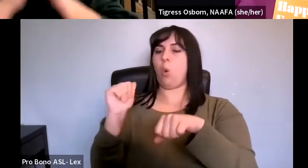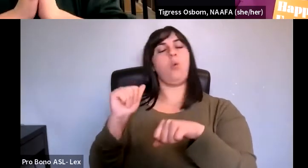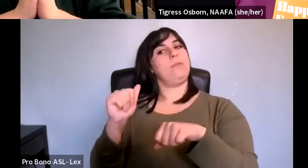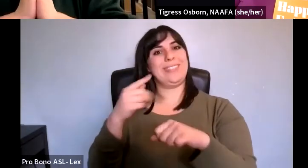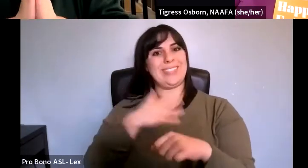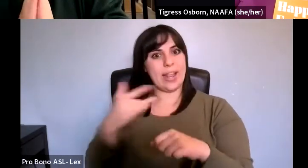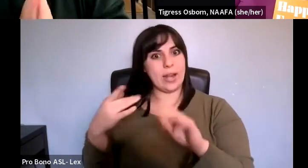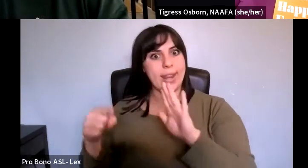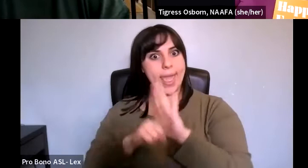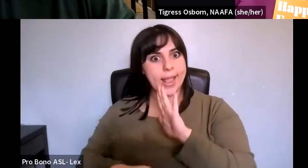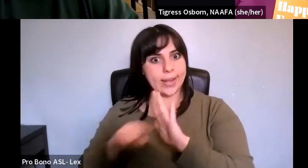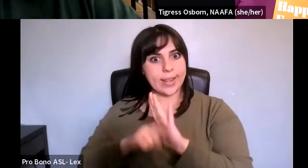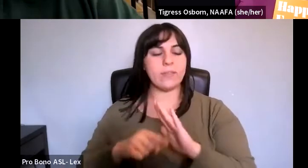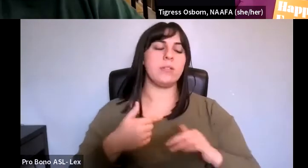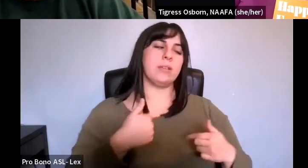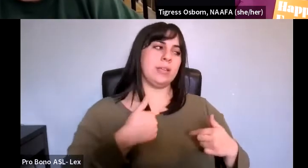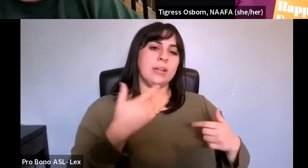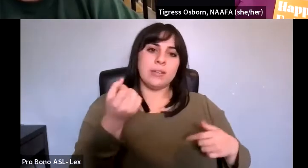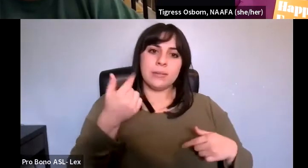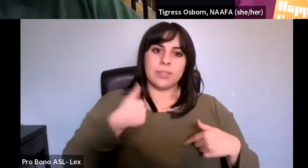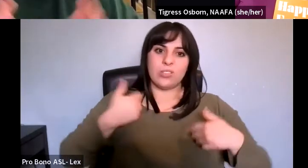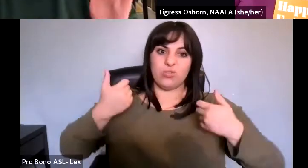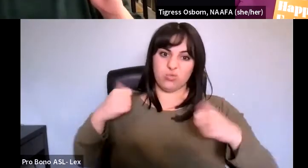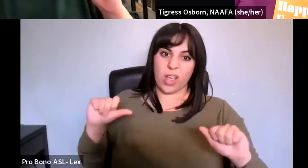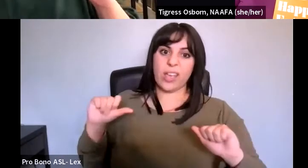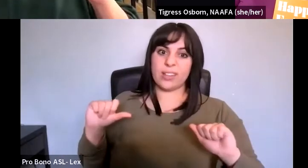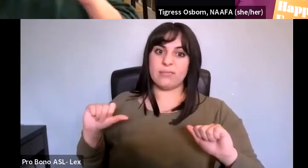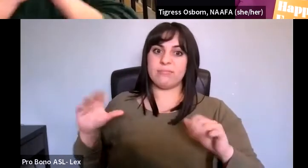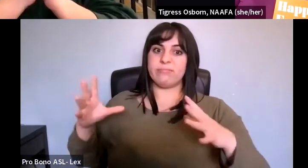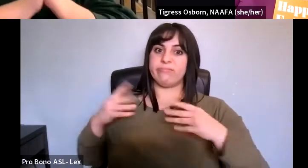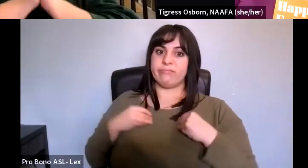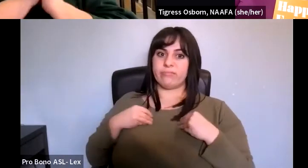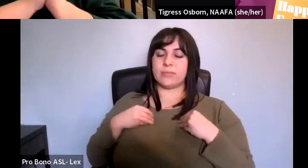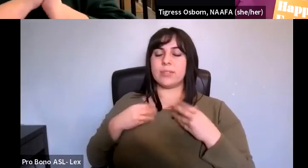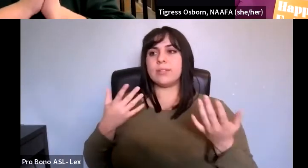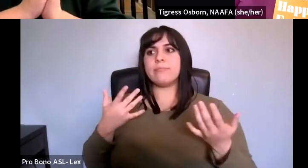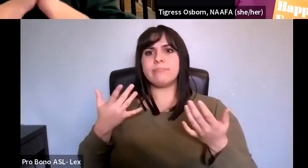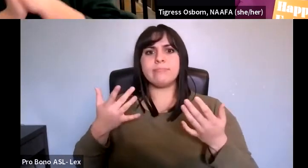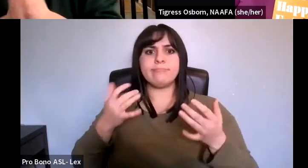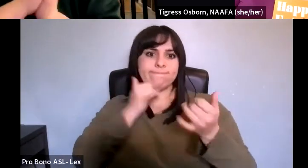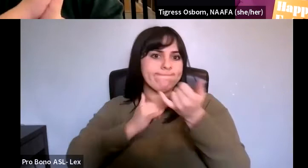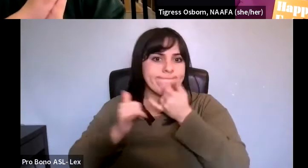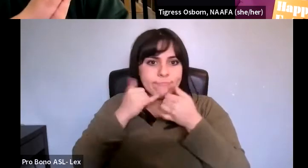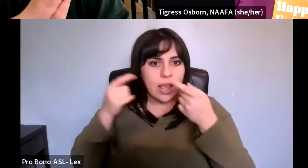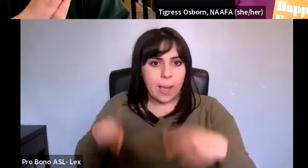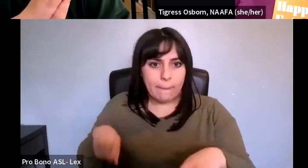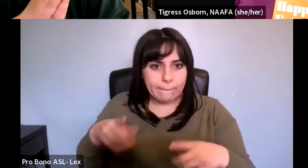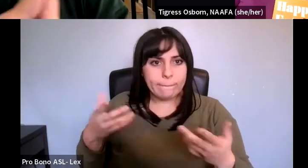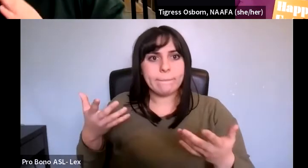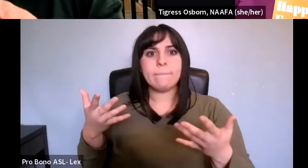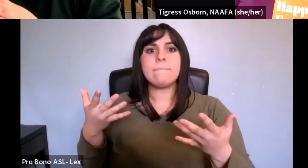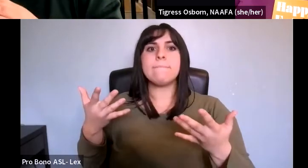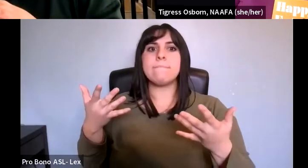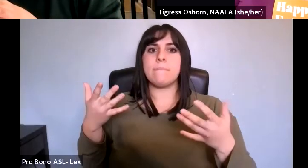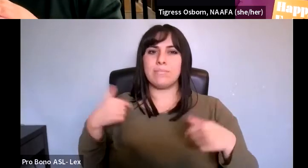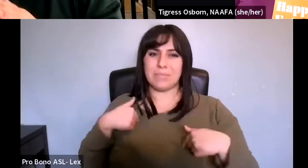And I'm trying the hardest I can to do the right things. And that sometimes feels like you can be either or. You can